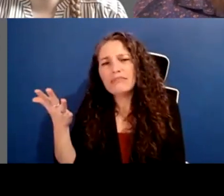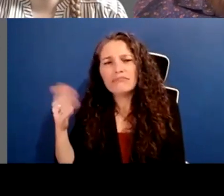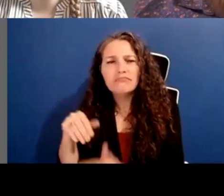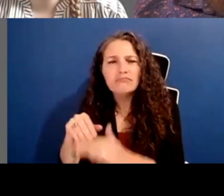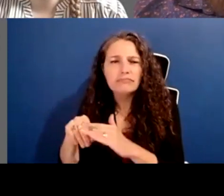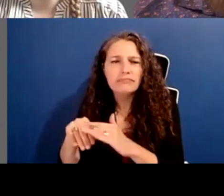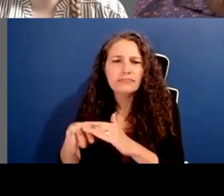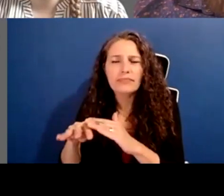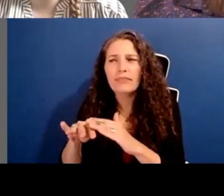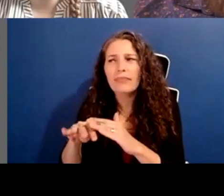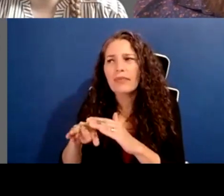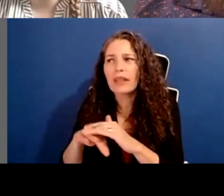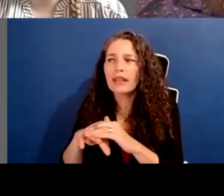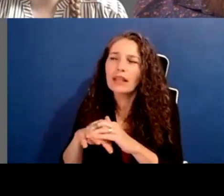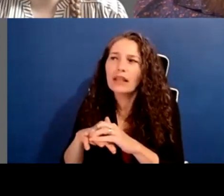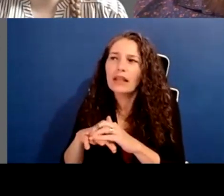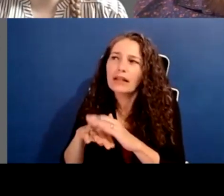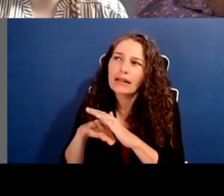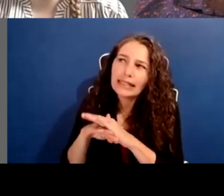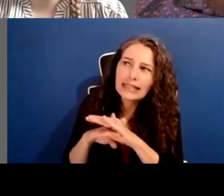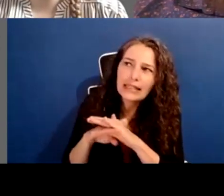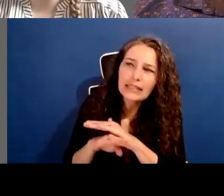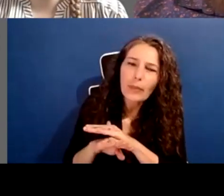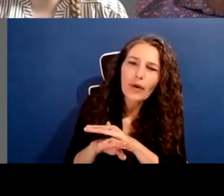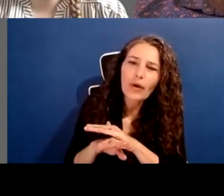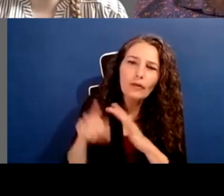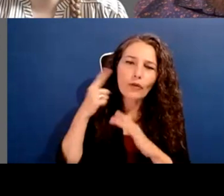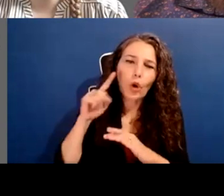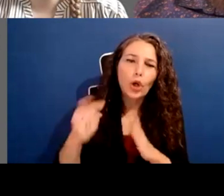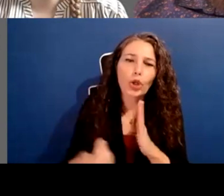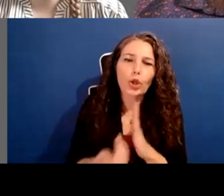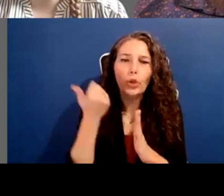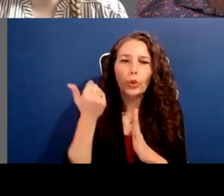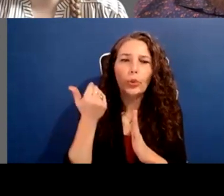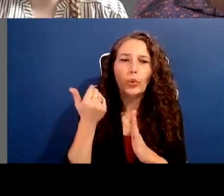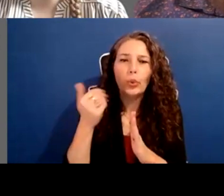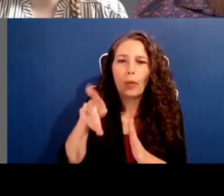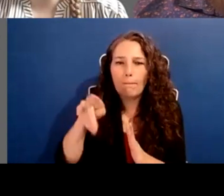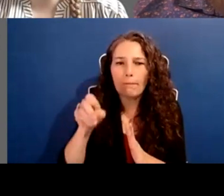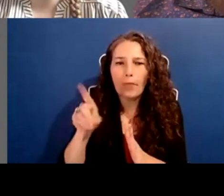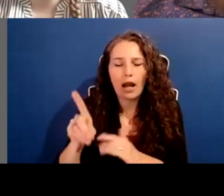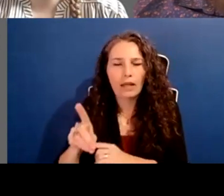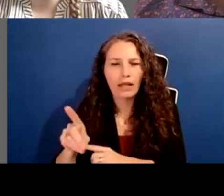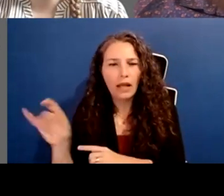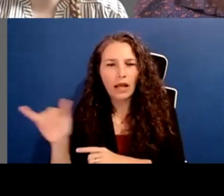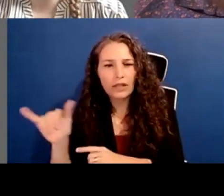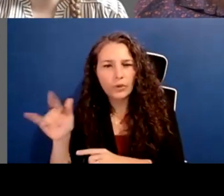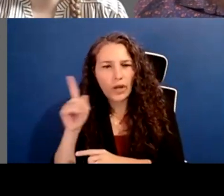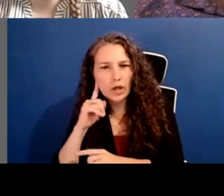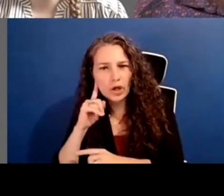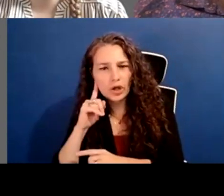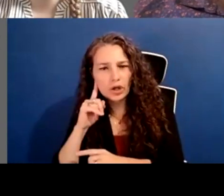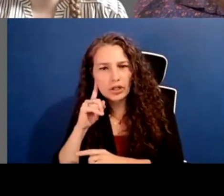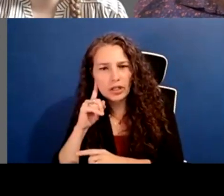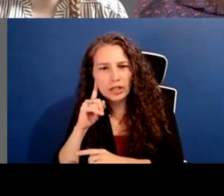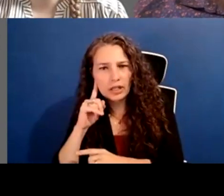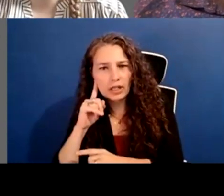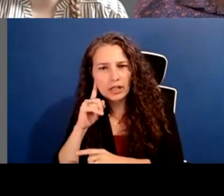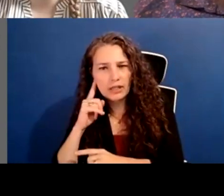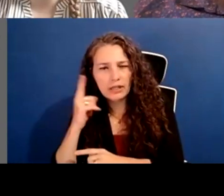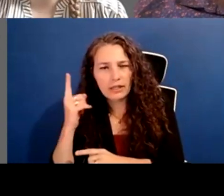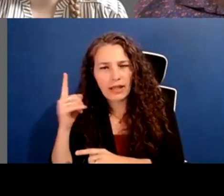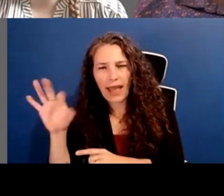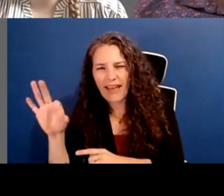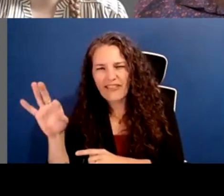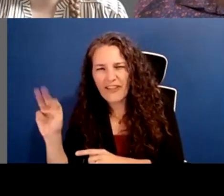as a new podcaster. I've heard Riverside FM is really helpful for video audio stuff. And I